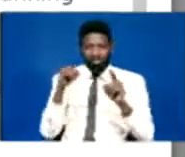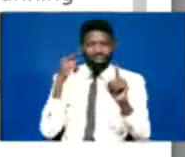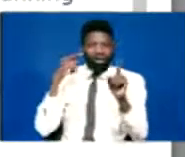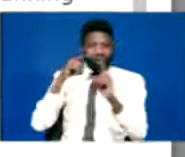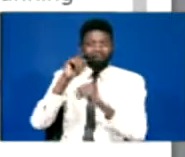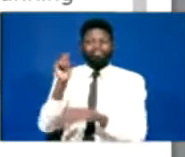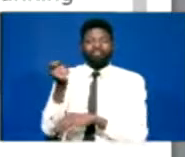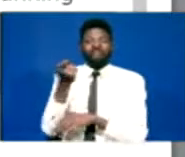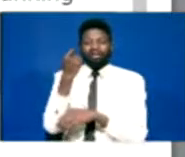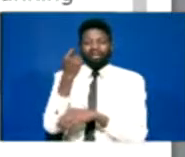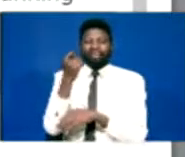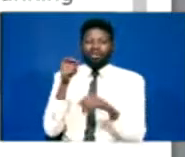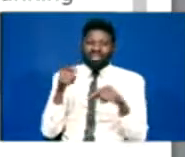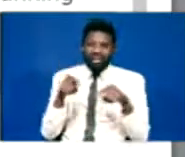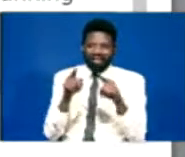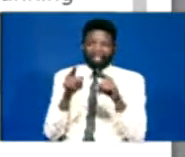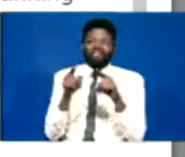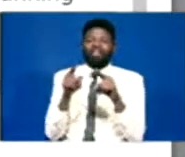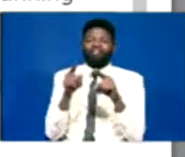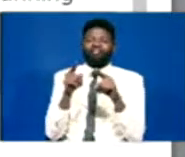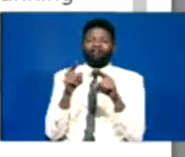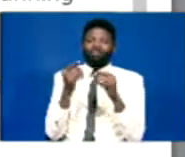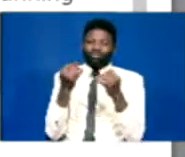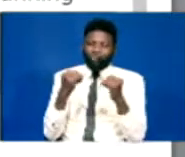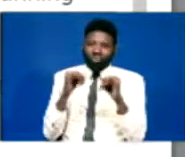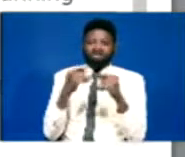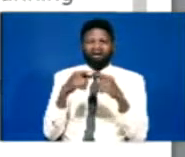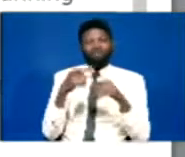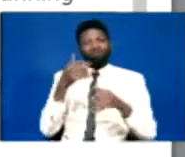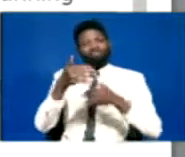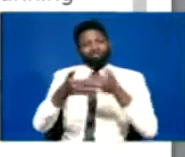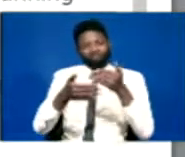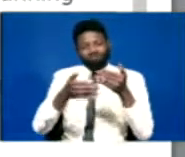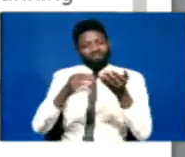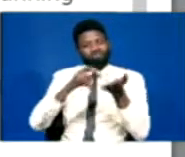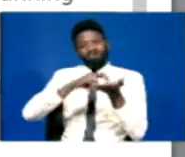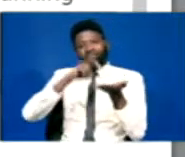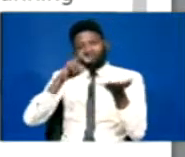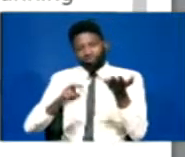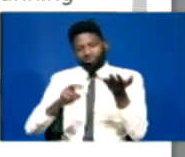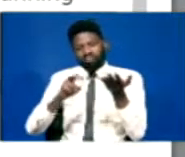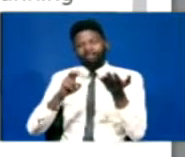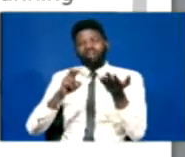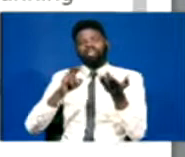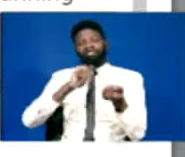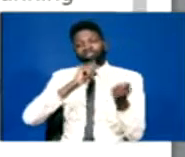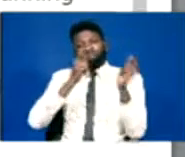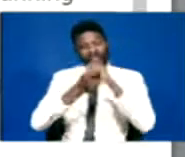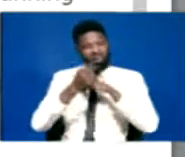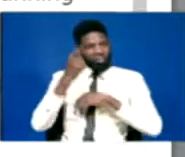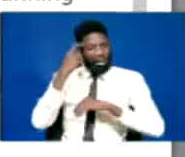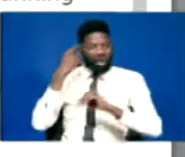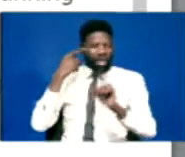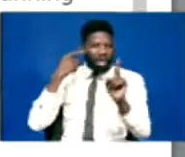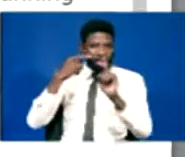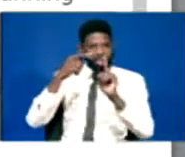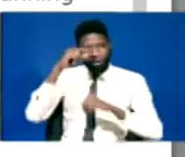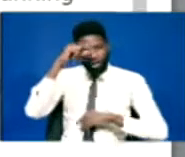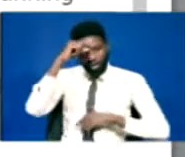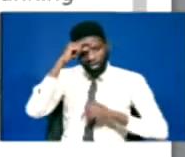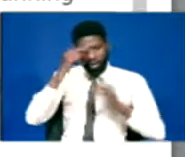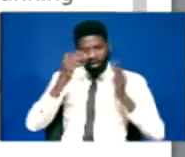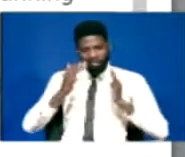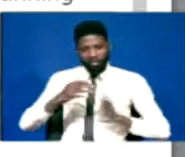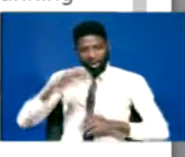he went at it, but along the journey, he dropped off and opted to contest for the gubernatorial seat for Lamu County,